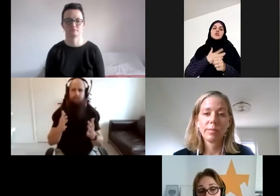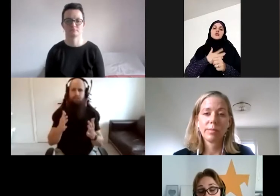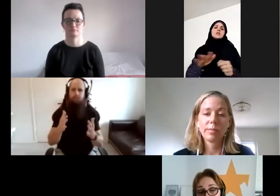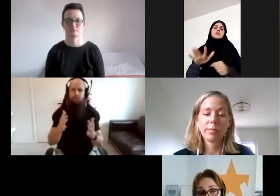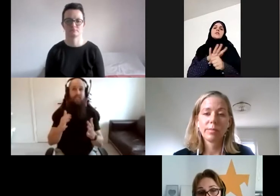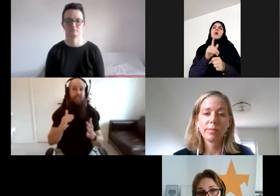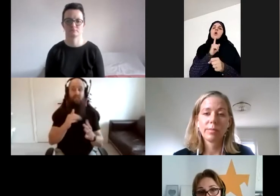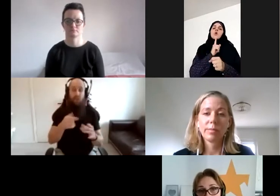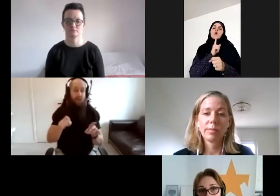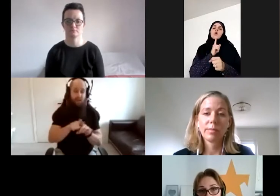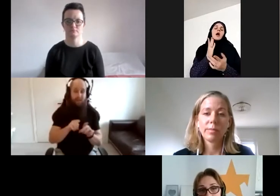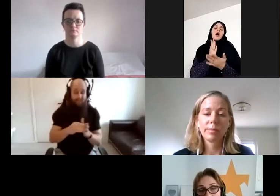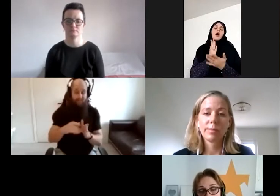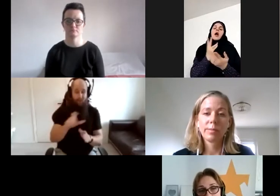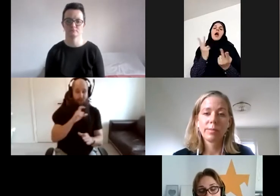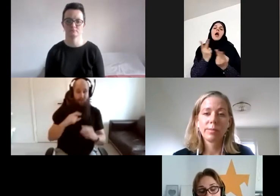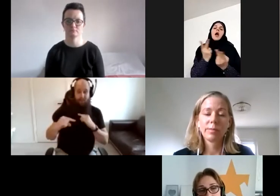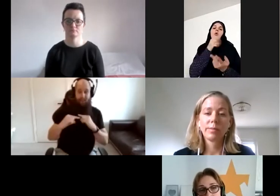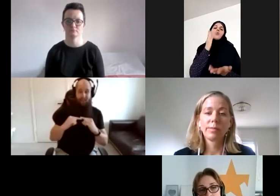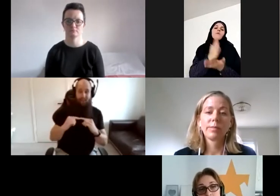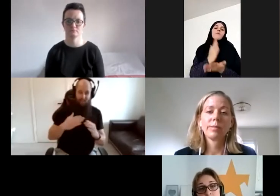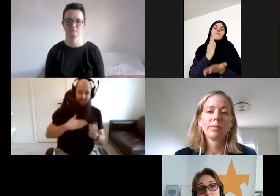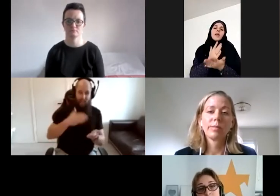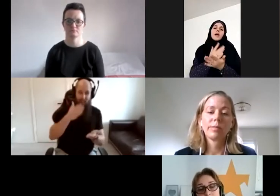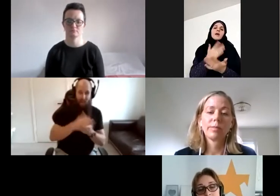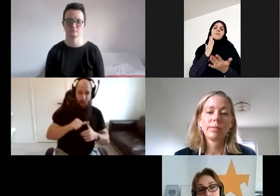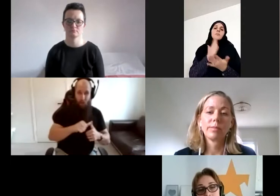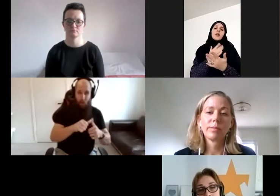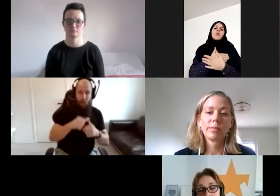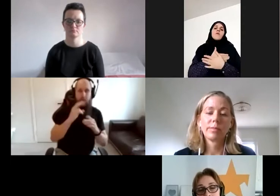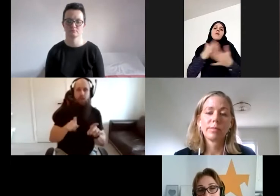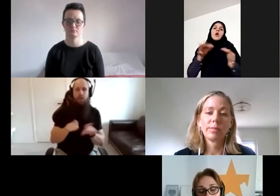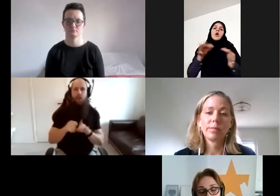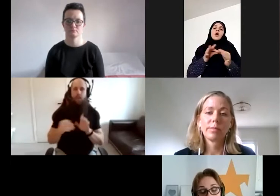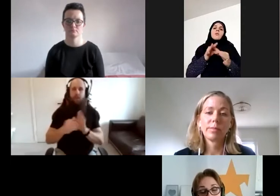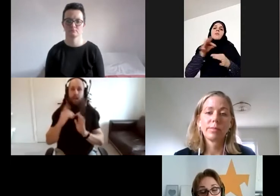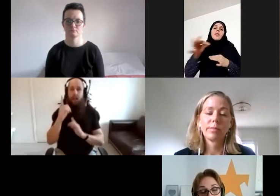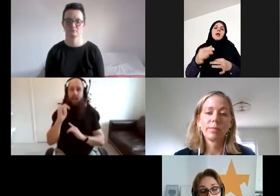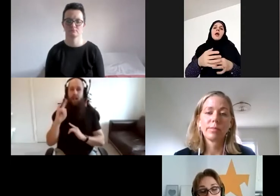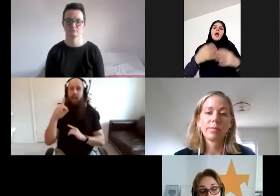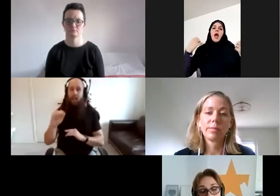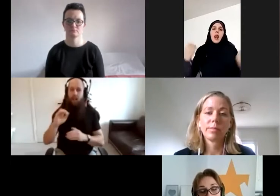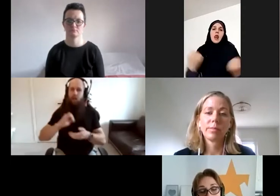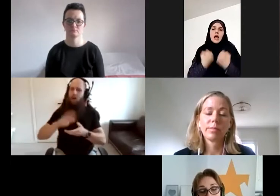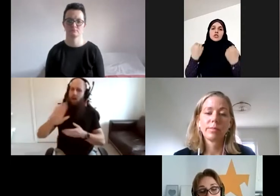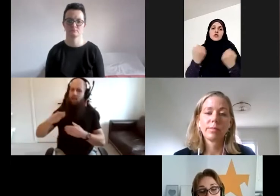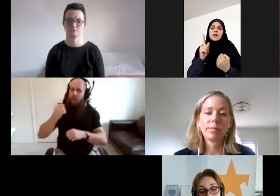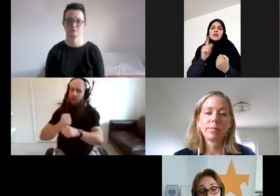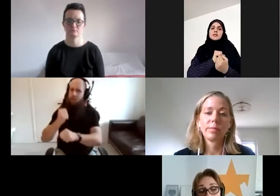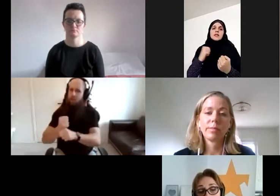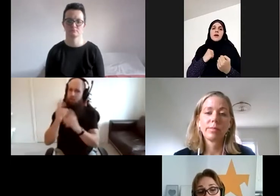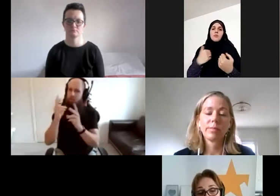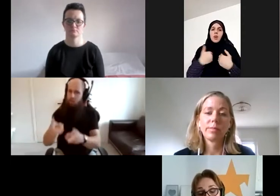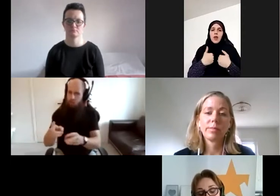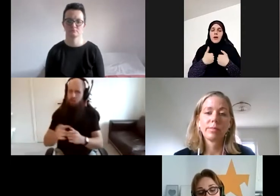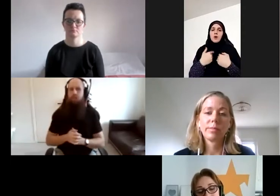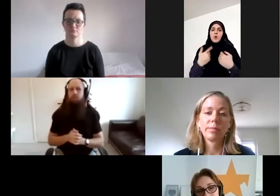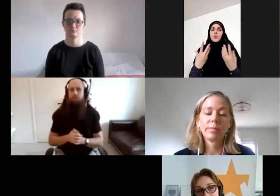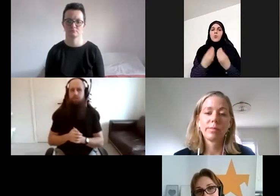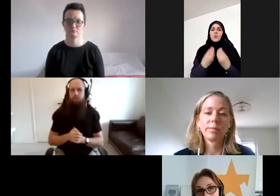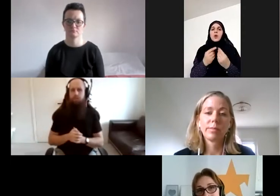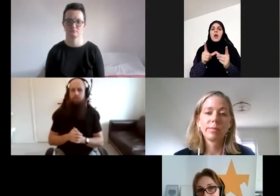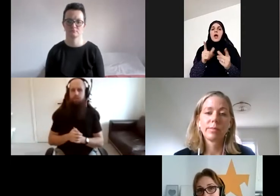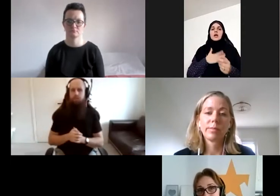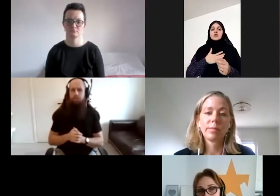not only to us as my right, but also close to Leila and her work. And saying this, I